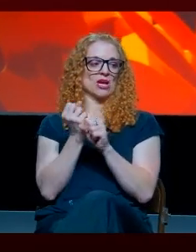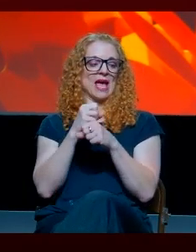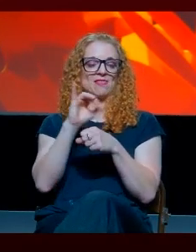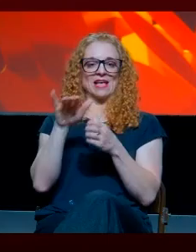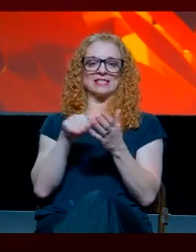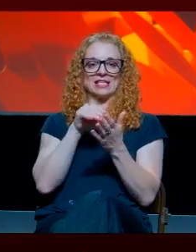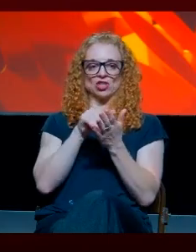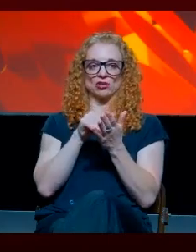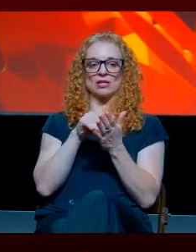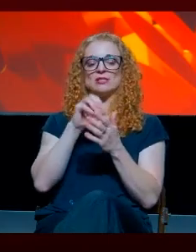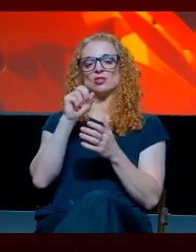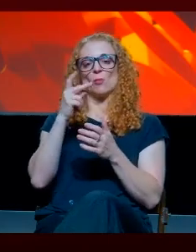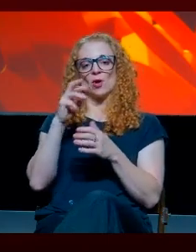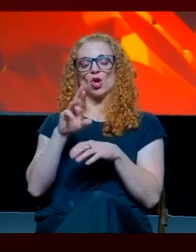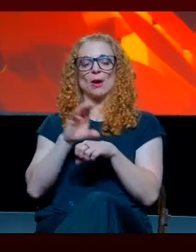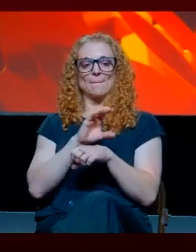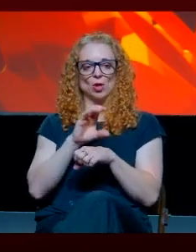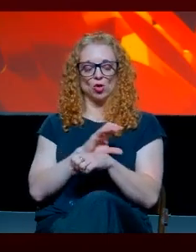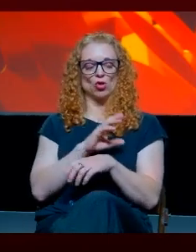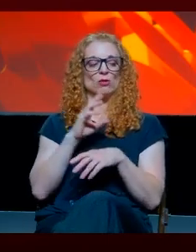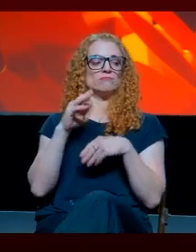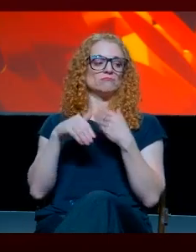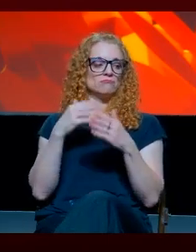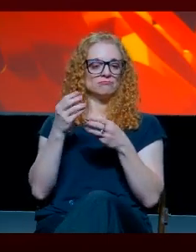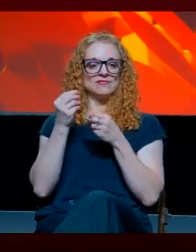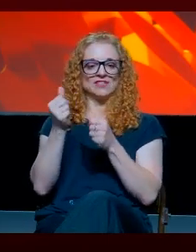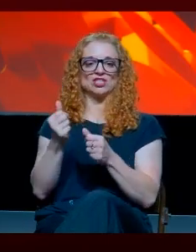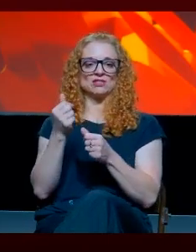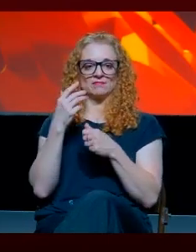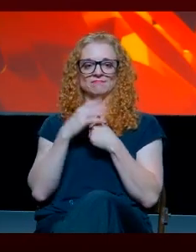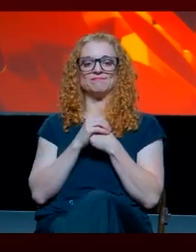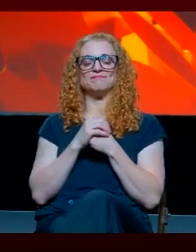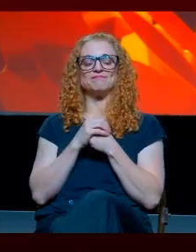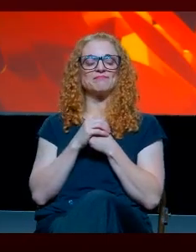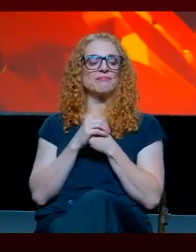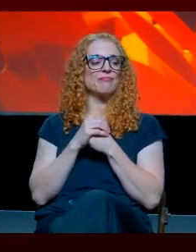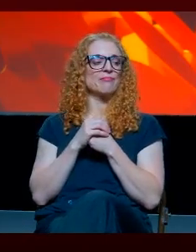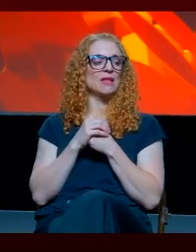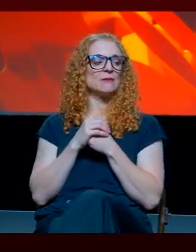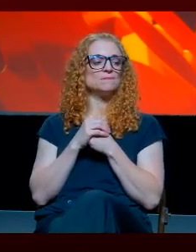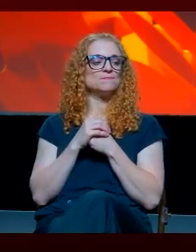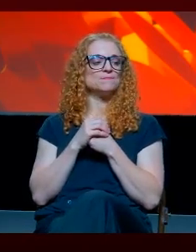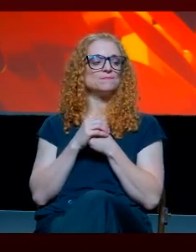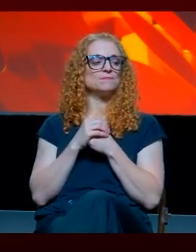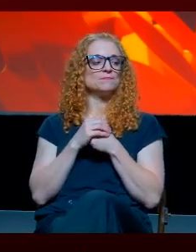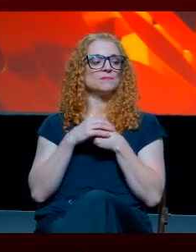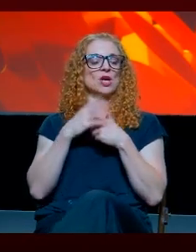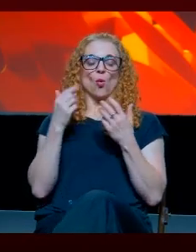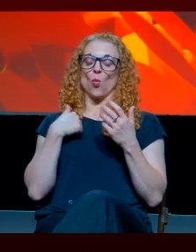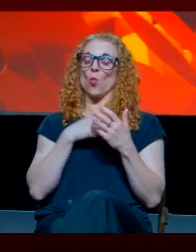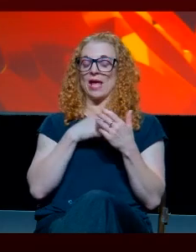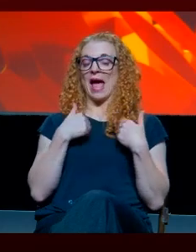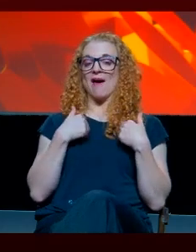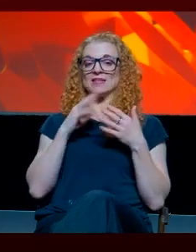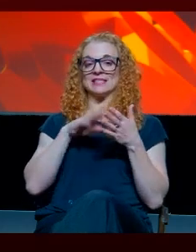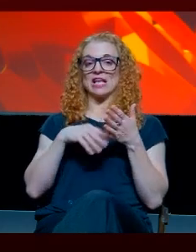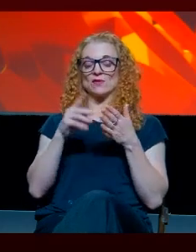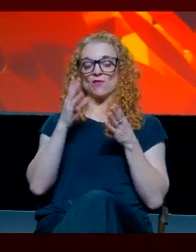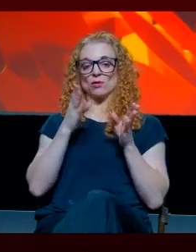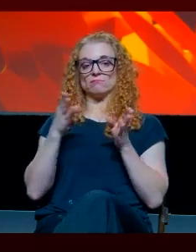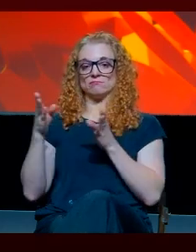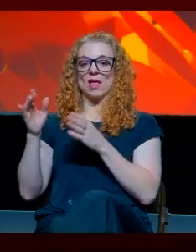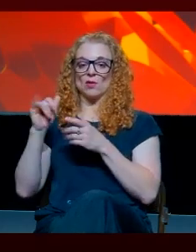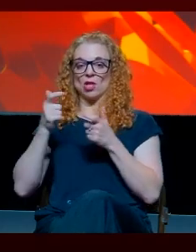supercomputing vision that I'll go in to realize that. So we have a roadmap to get those large algorithms from